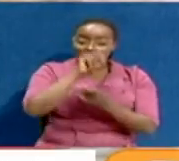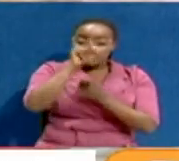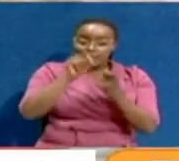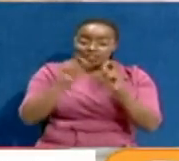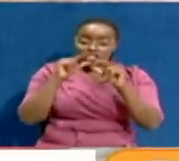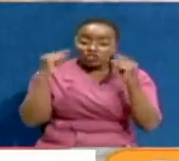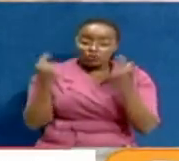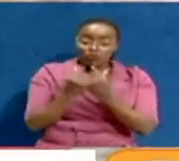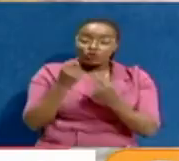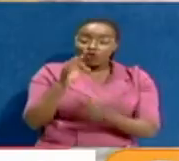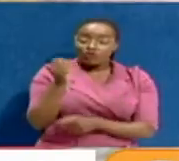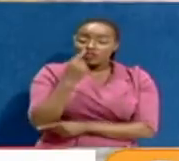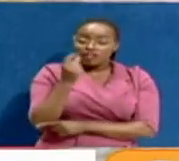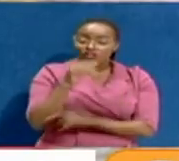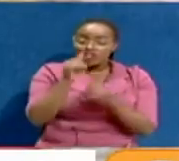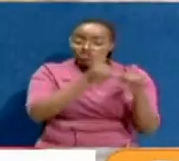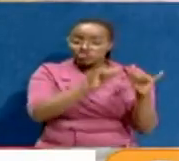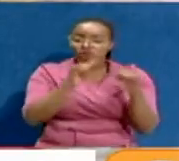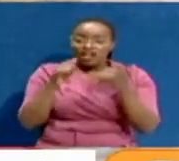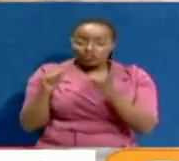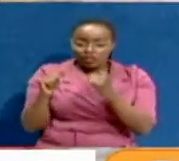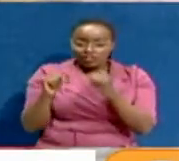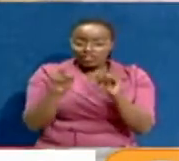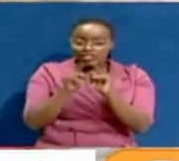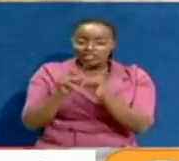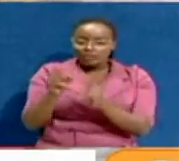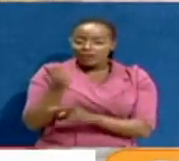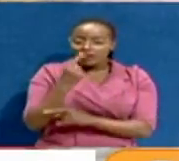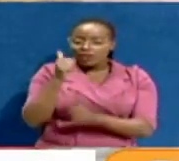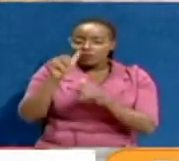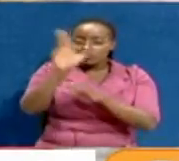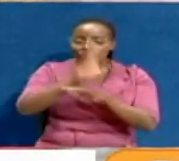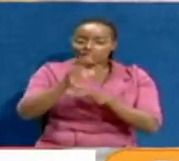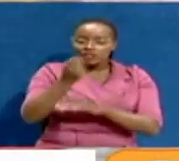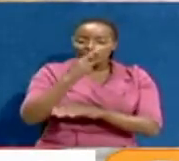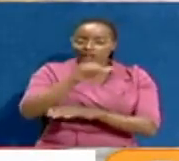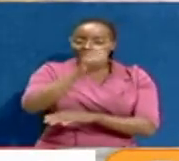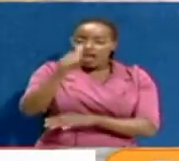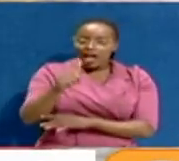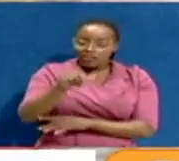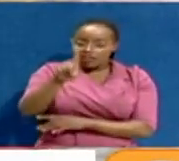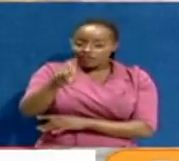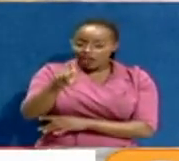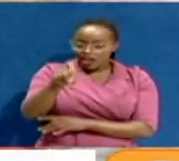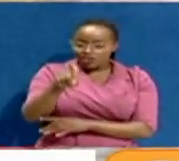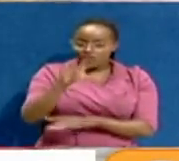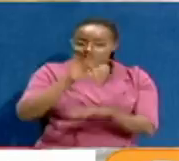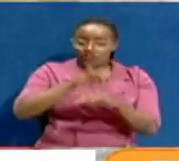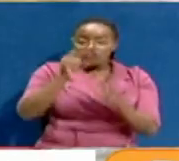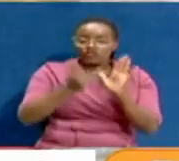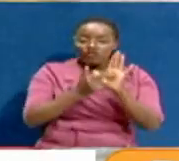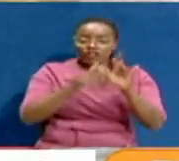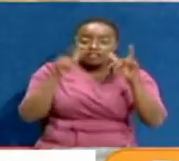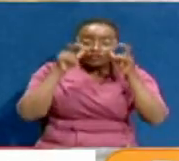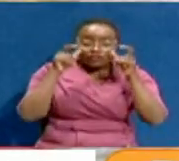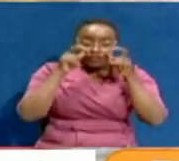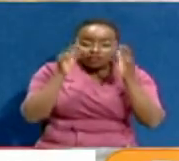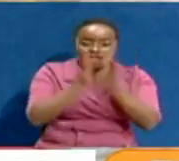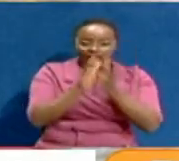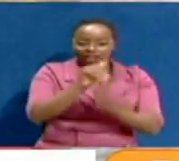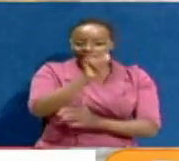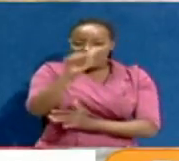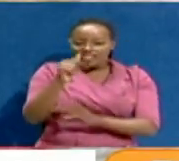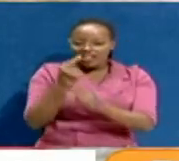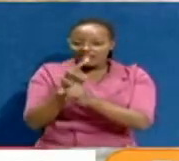particular group of drugs that's being tried is similar to drugs that we use in treating other viral infections, for example, HIV and the rest.